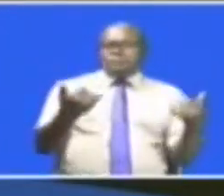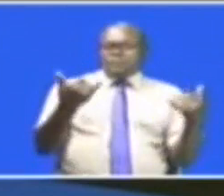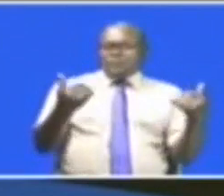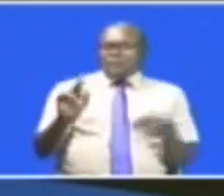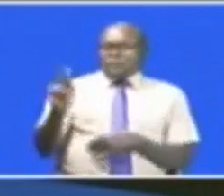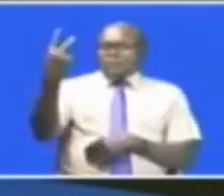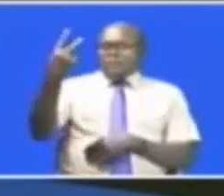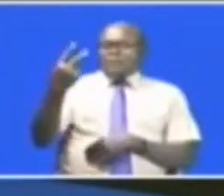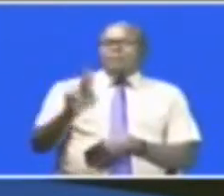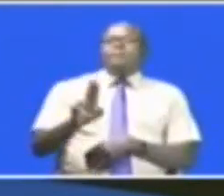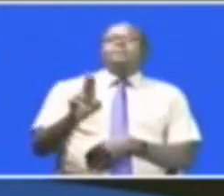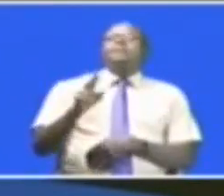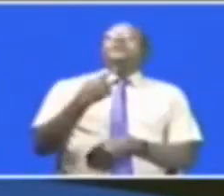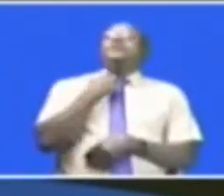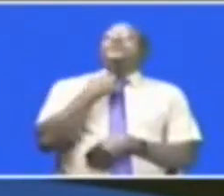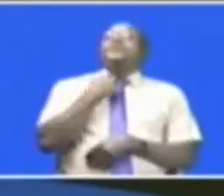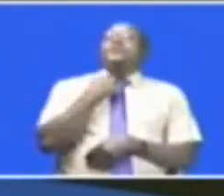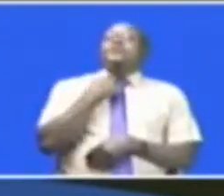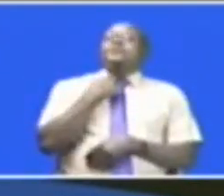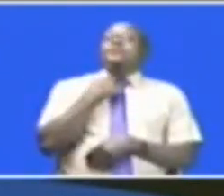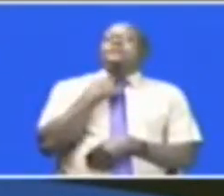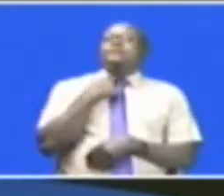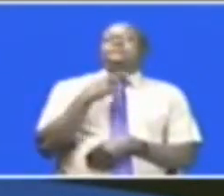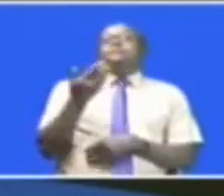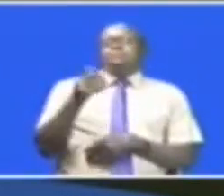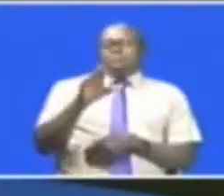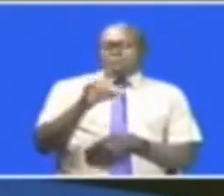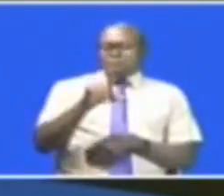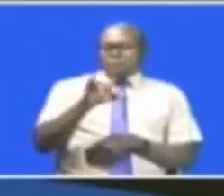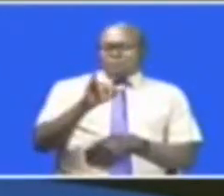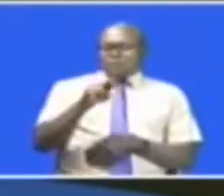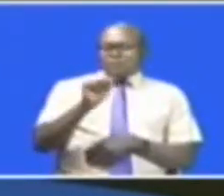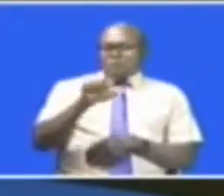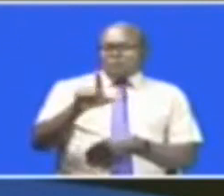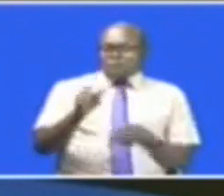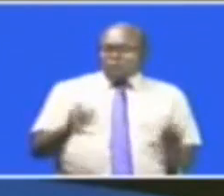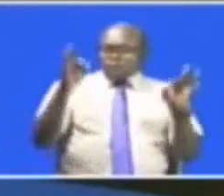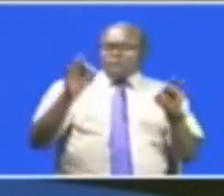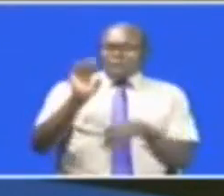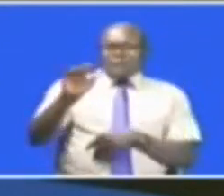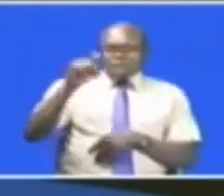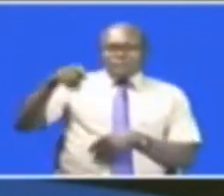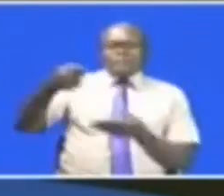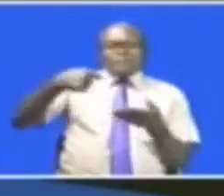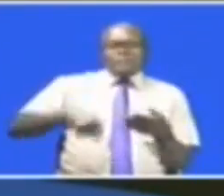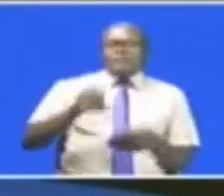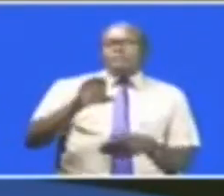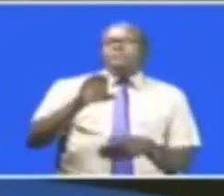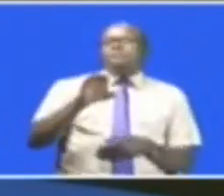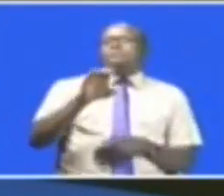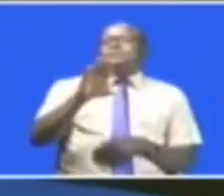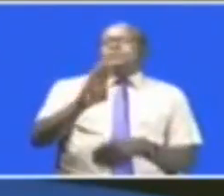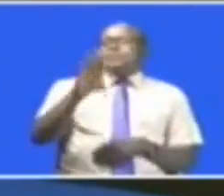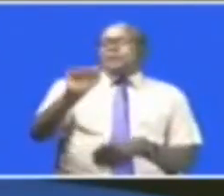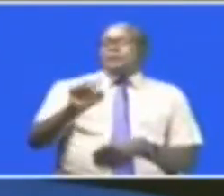Now, the Kenya Union of Clinical Officers has issued a two-week ultimatum to the government to sign the 2017